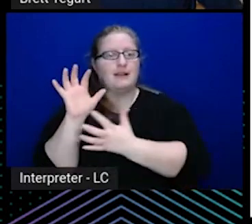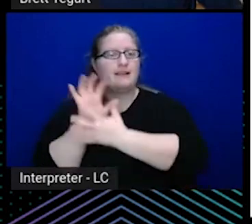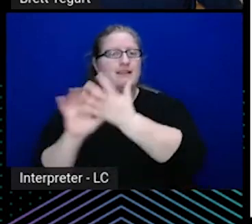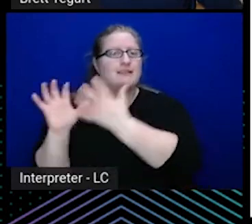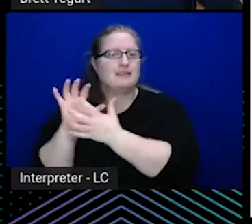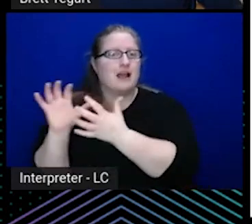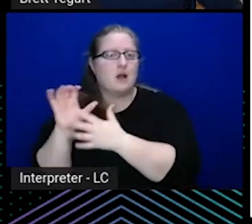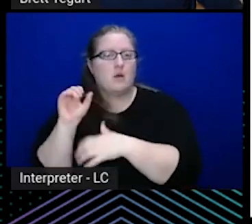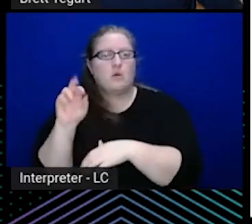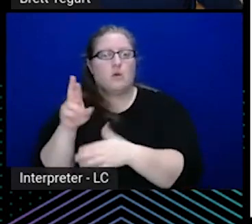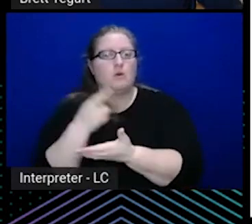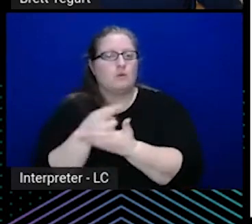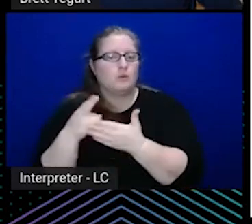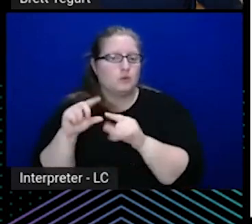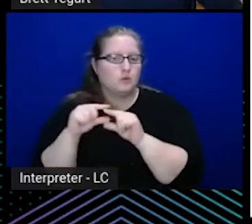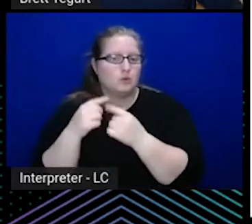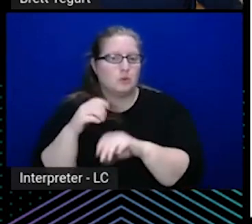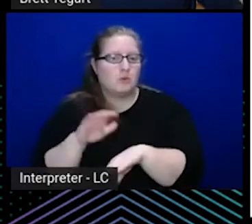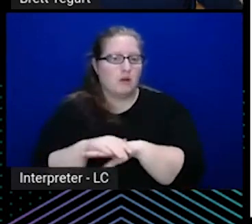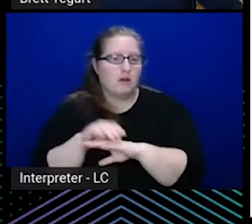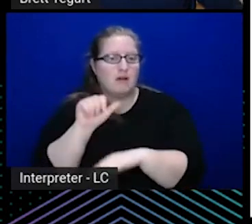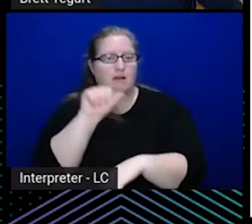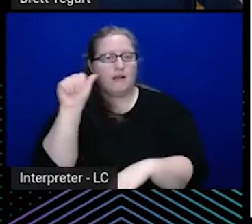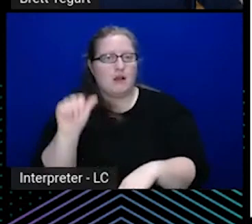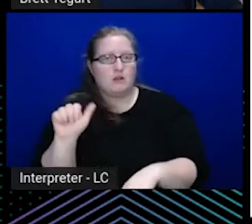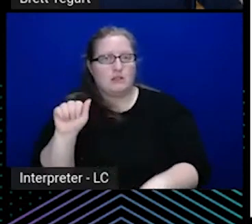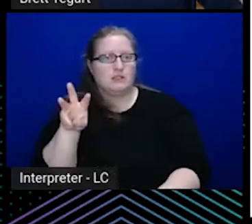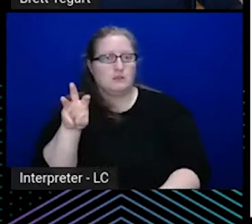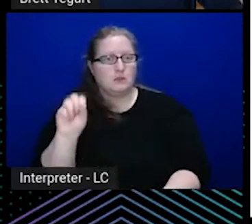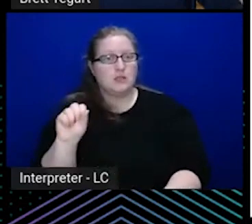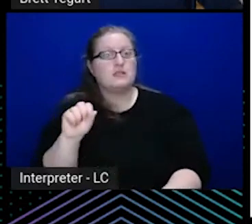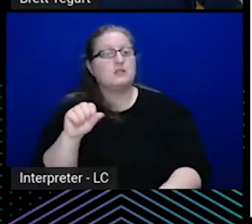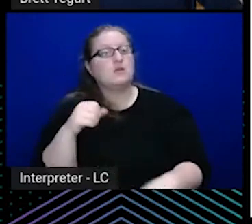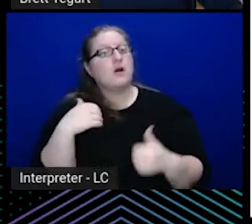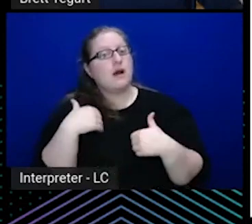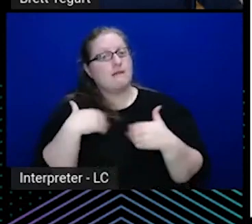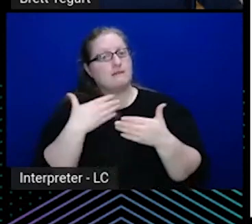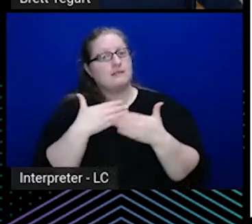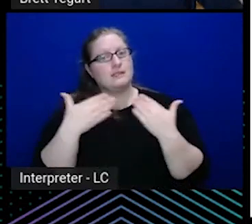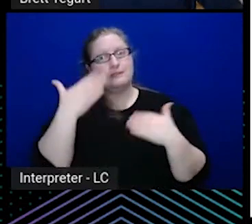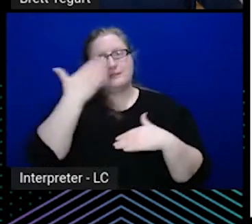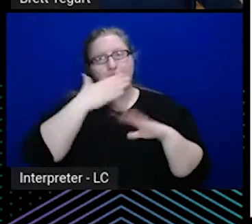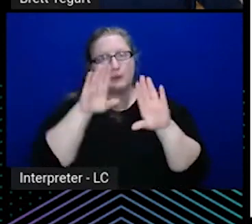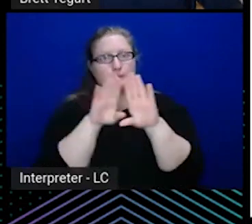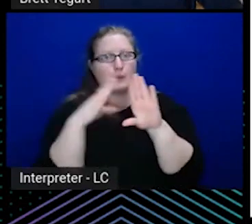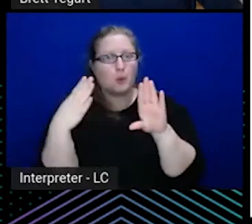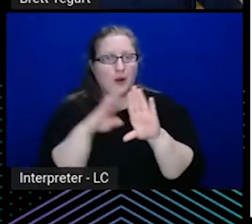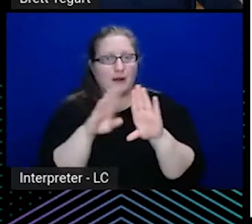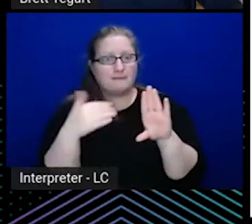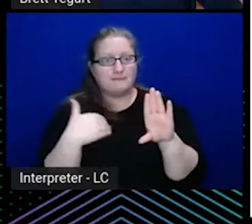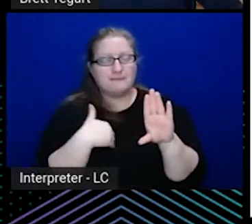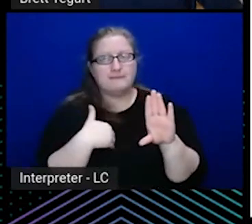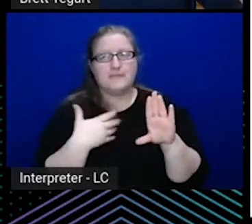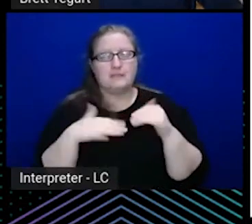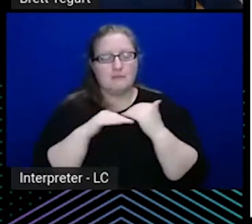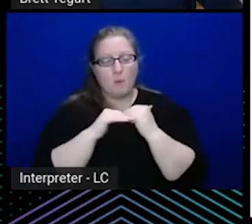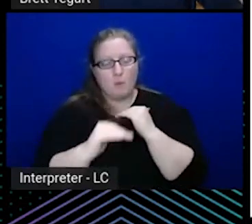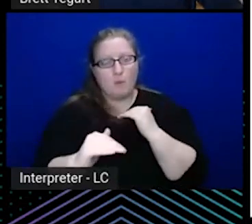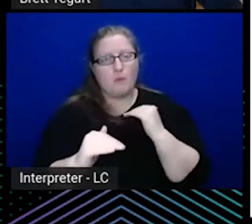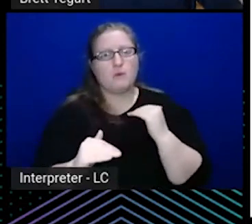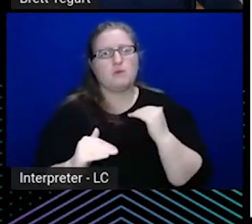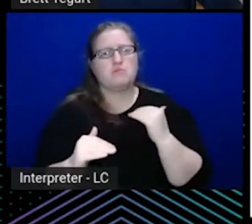Azure and an account on AWS. And the things you need there, you have your front doors, you have the floors, the things